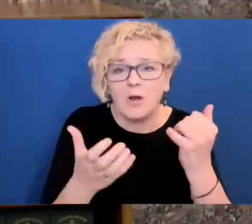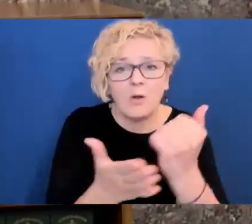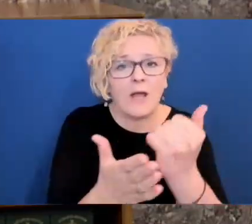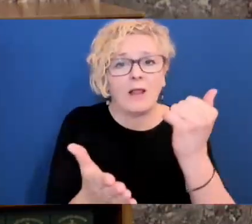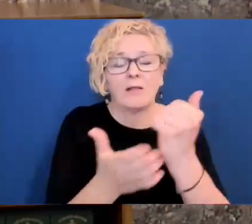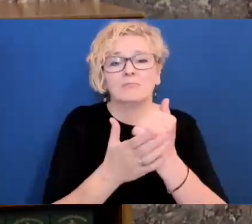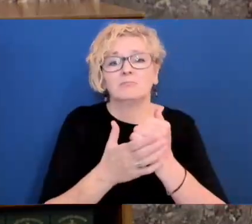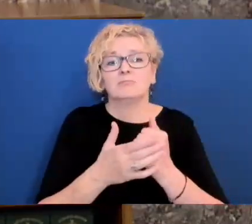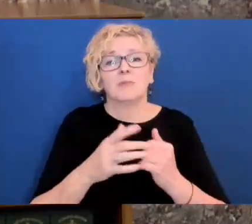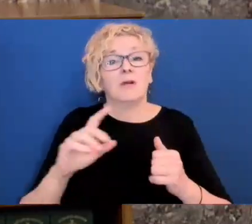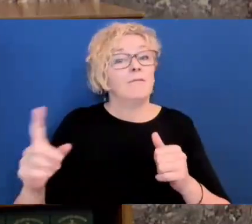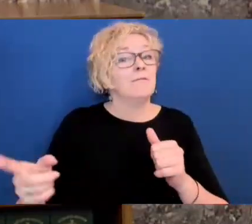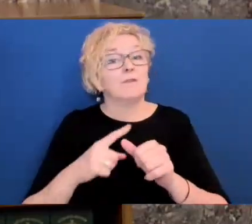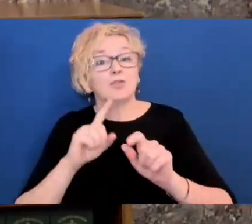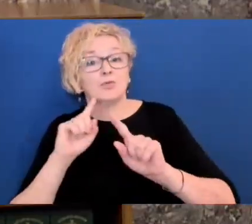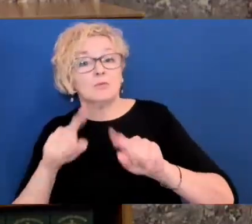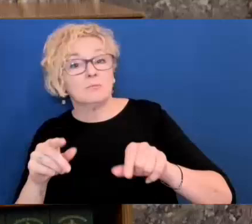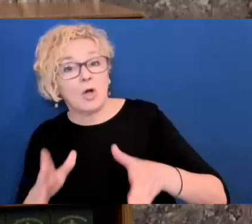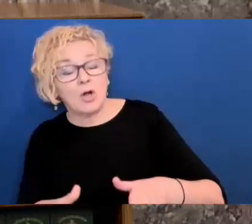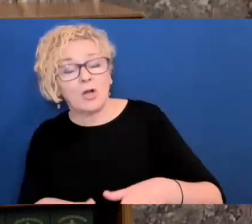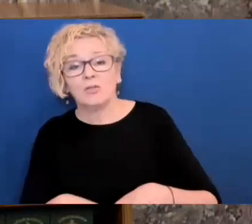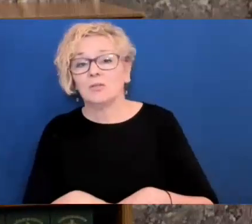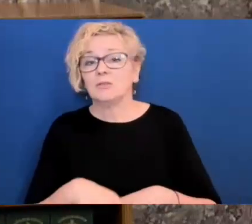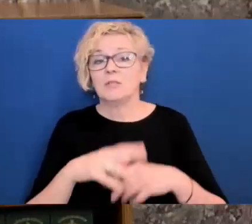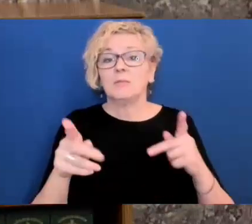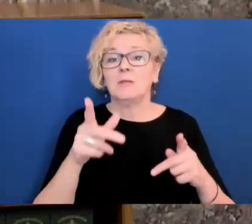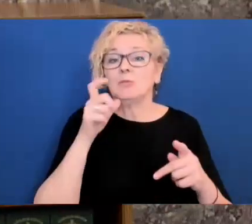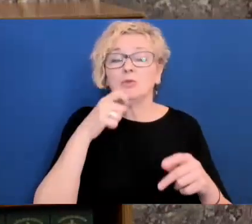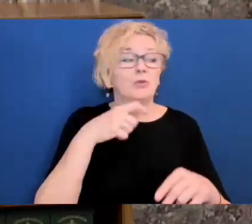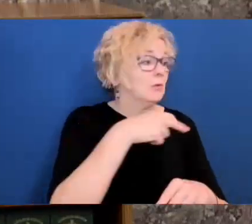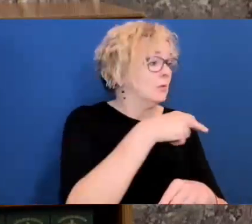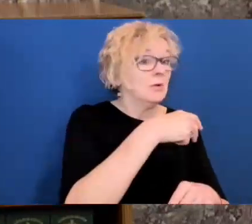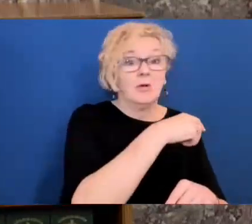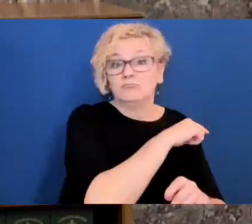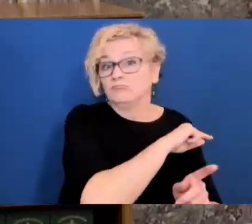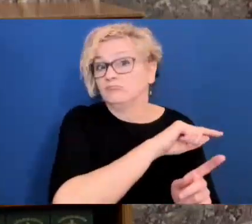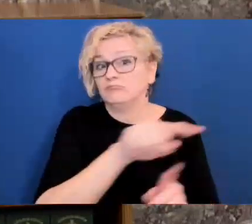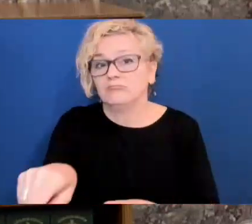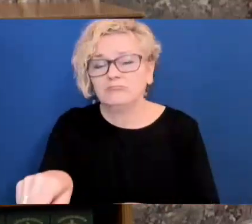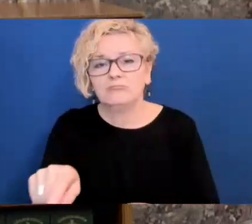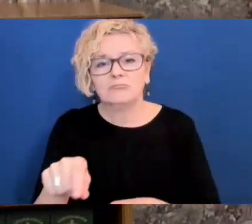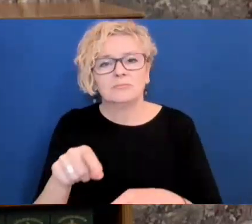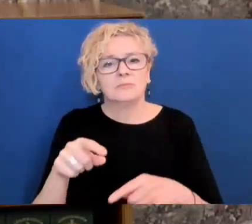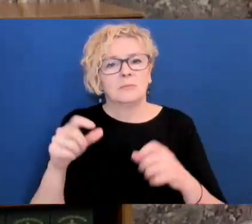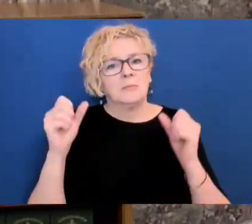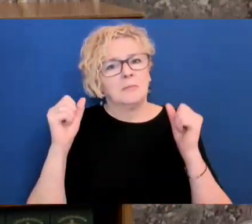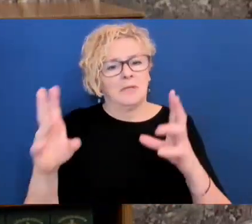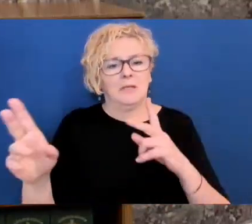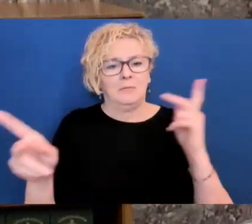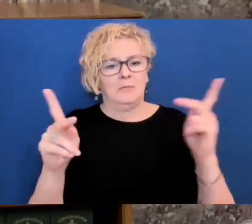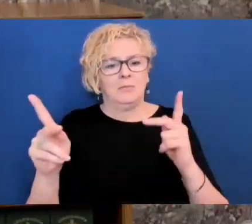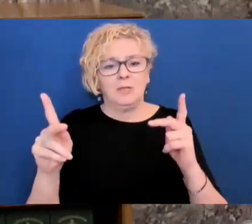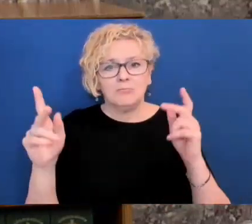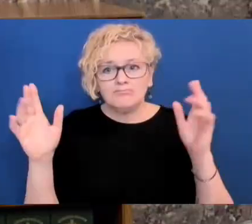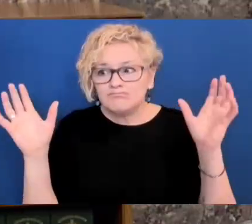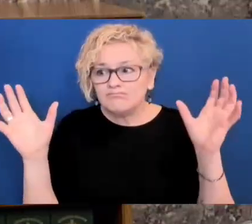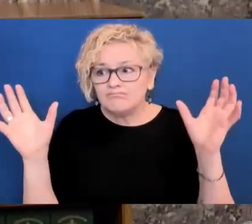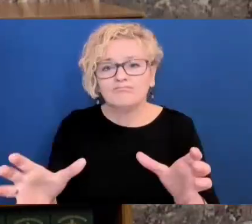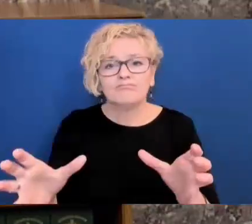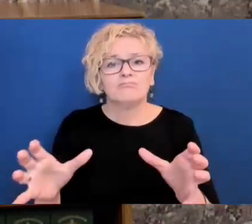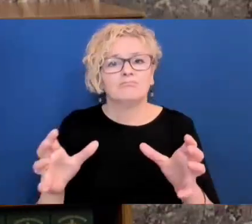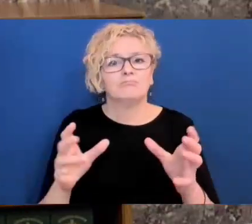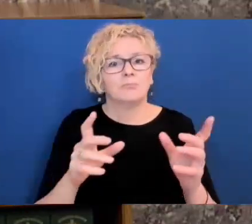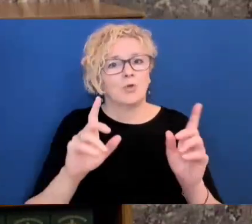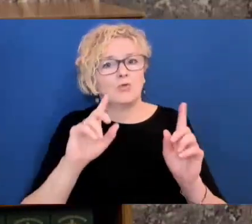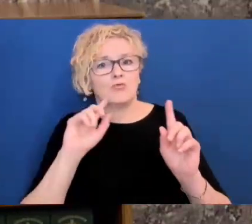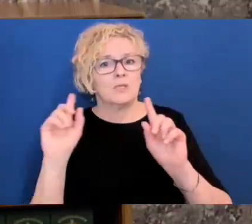and certainly in the healthcare workers around the province and the healthcare workers in the Lower Mainland who responded to the Code Orange, who